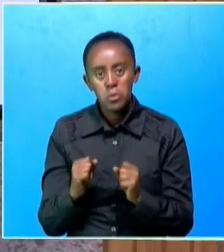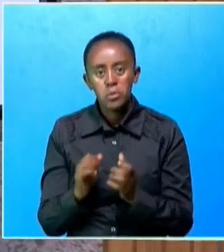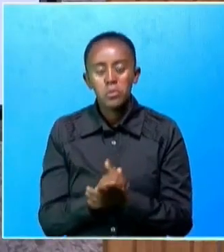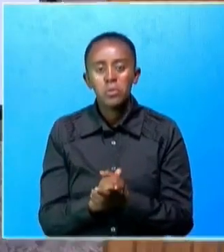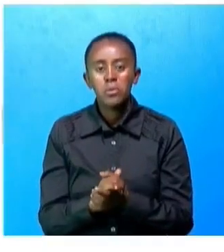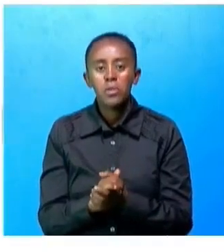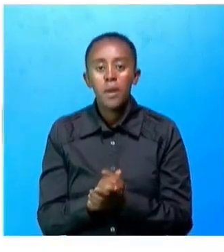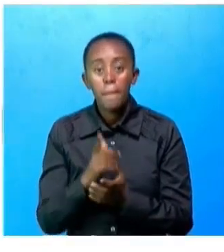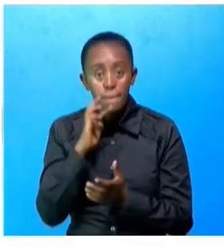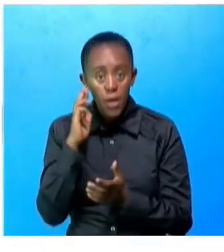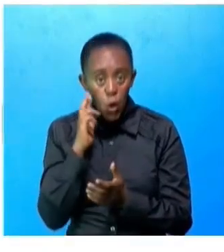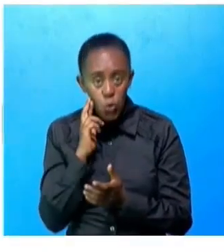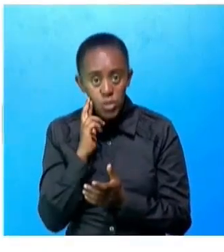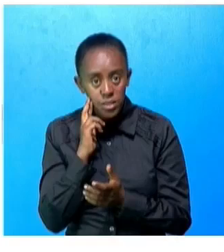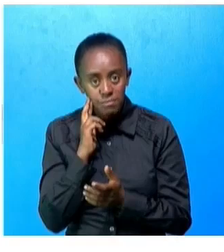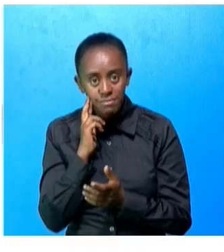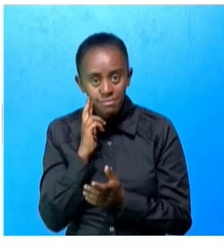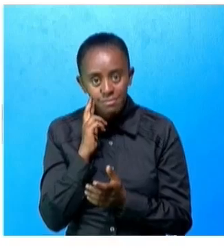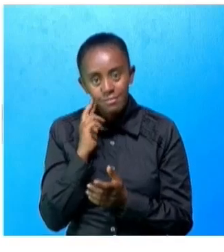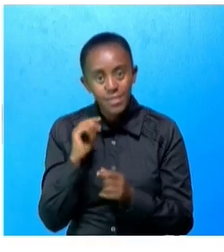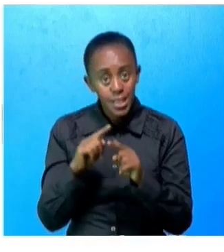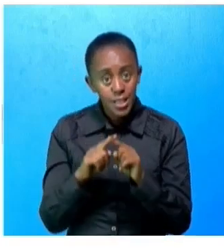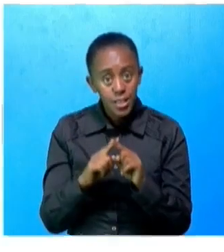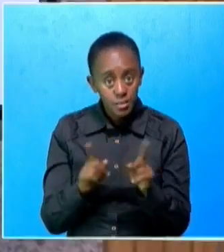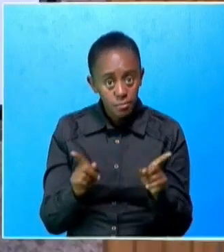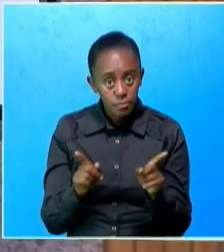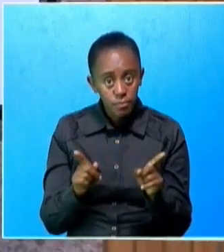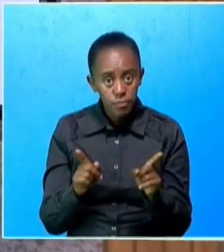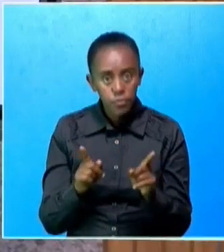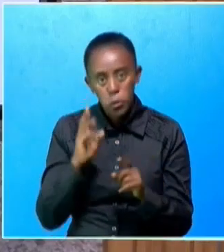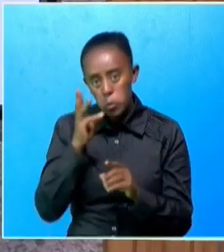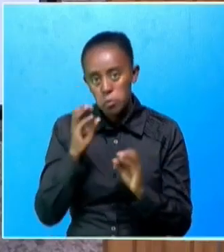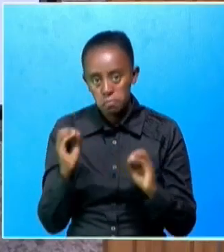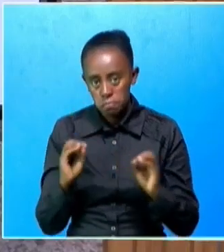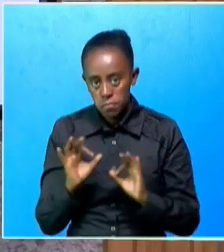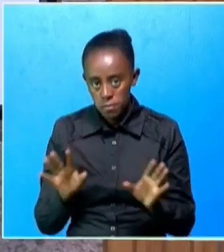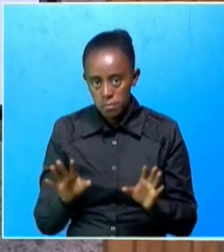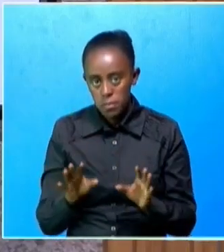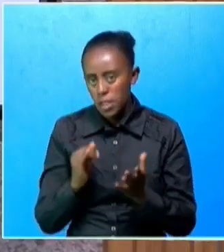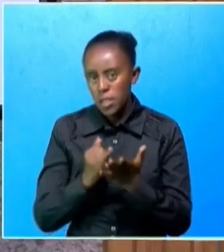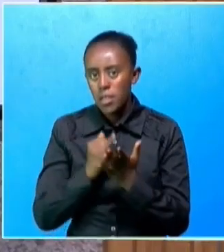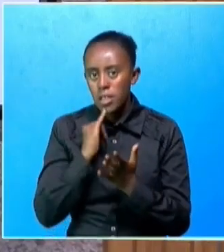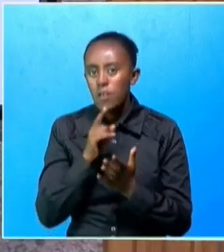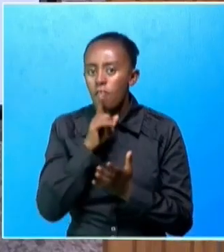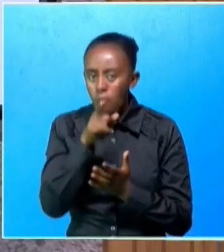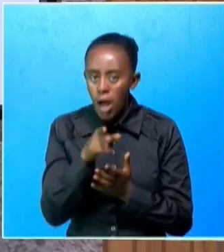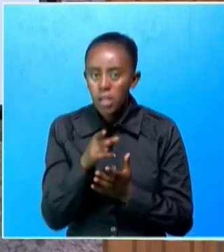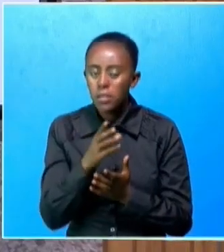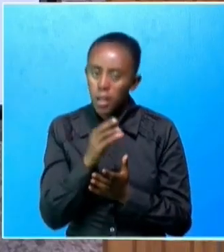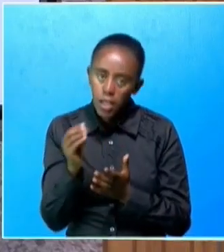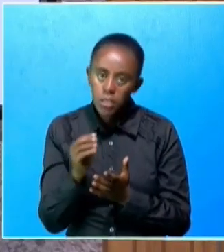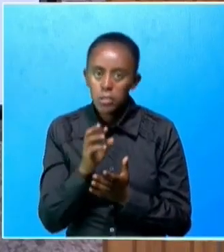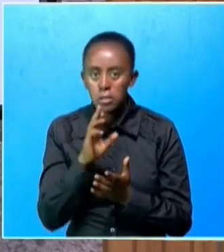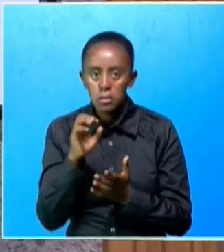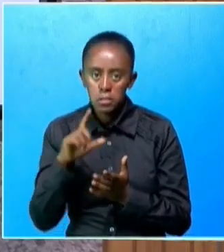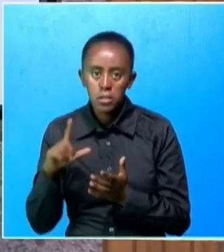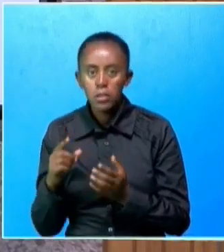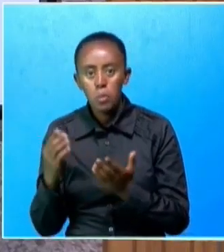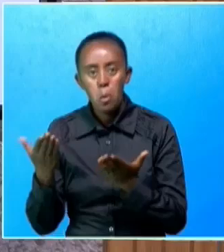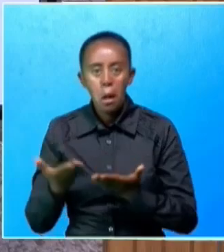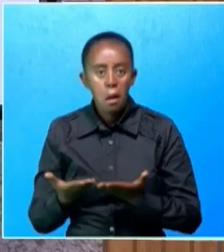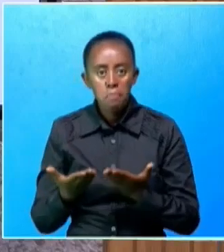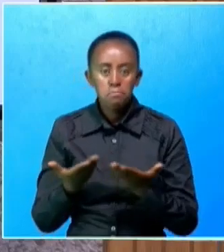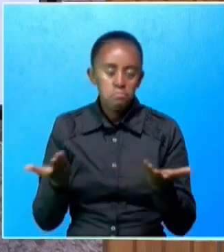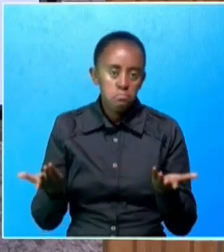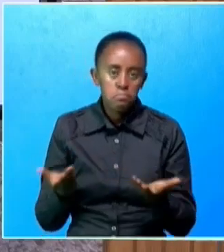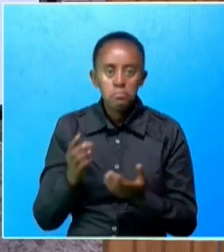That's why, because the difference one is there is no will, but that's why it is fact and real, and then you are welcome because no, that